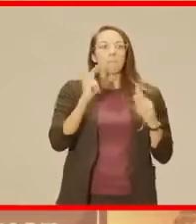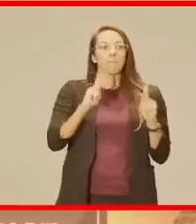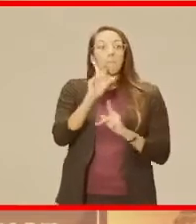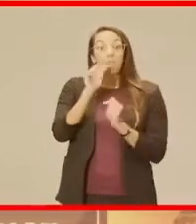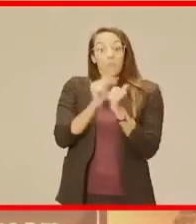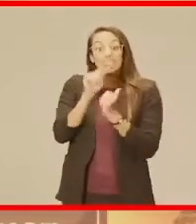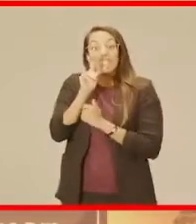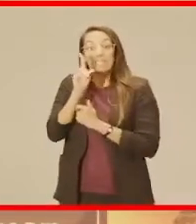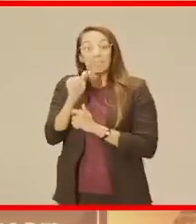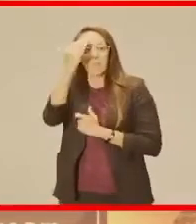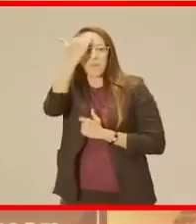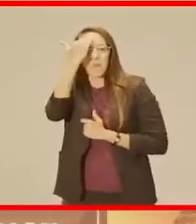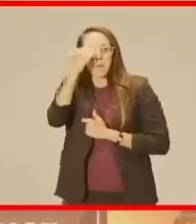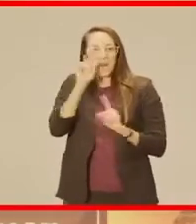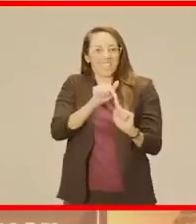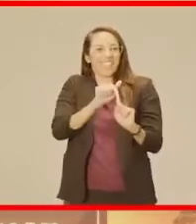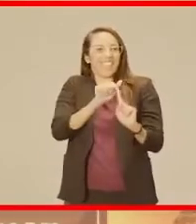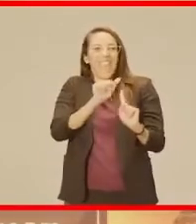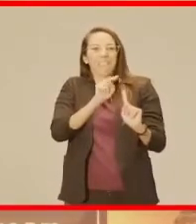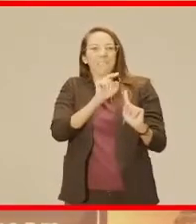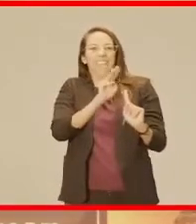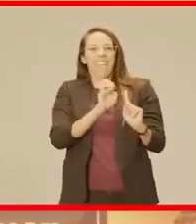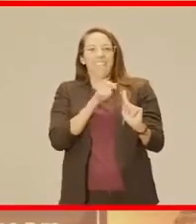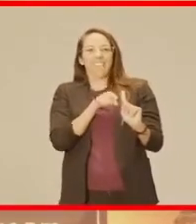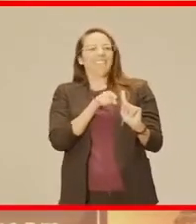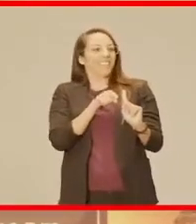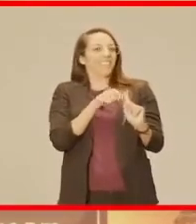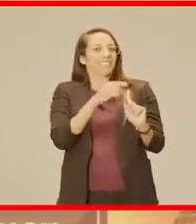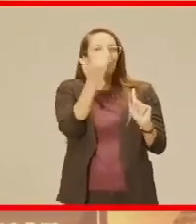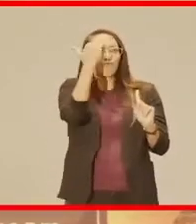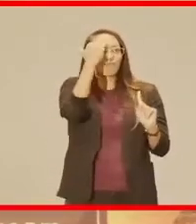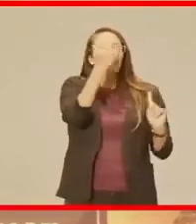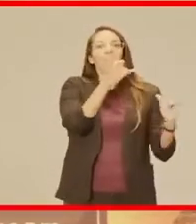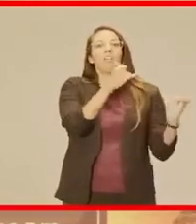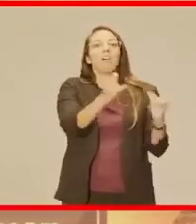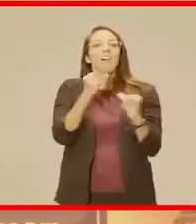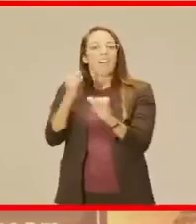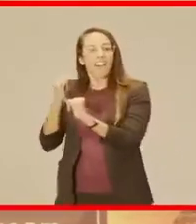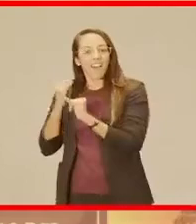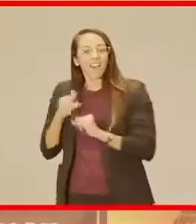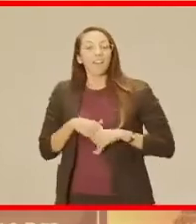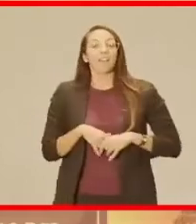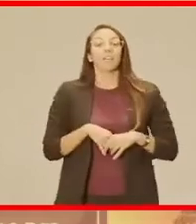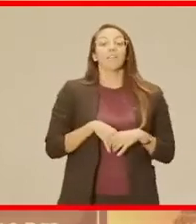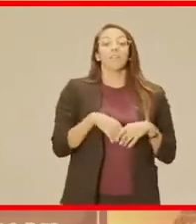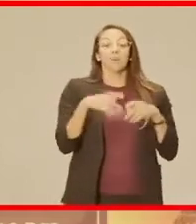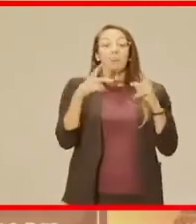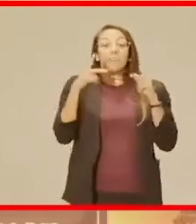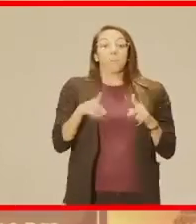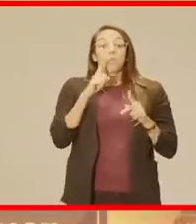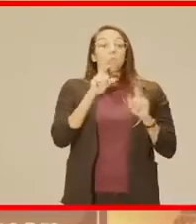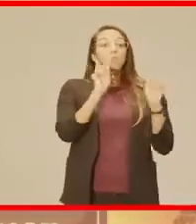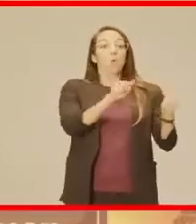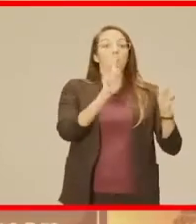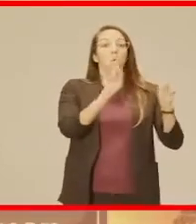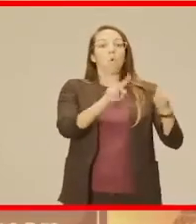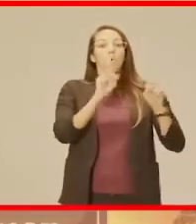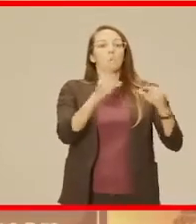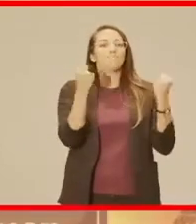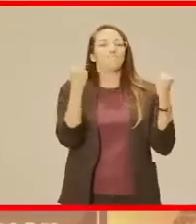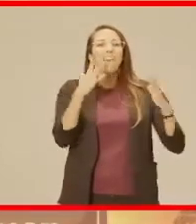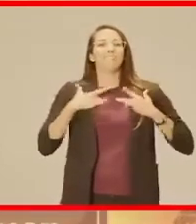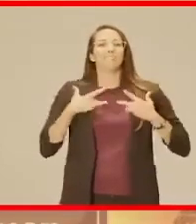In fact, as a person who attends many anime conventions with a hidden disability